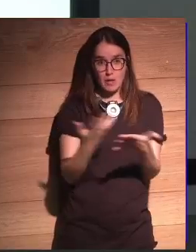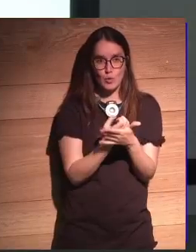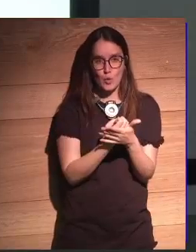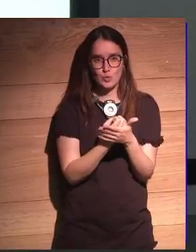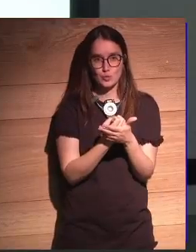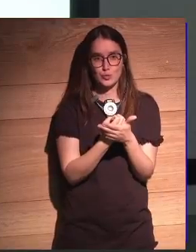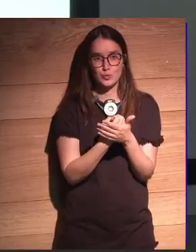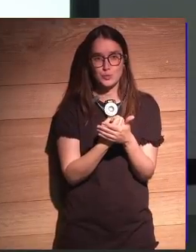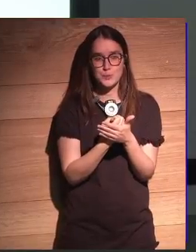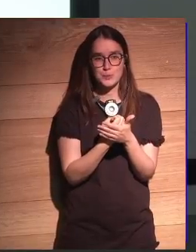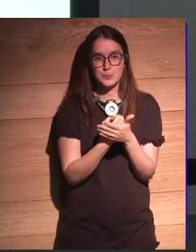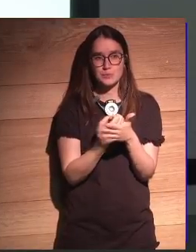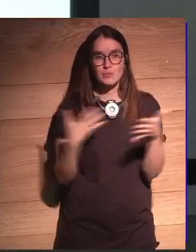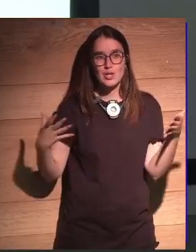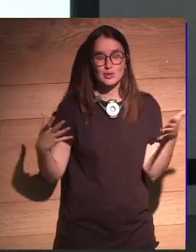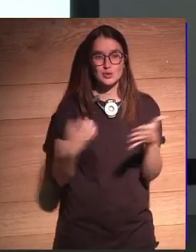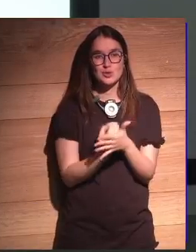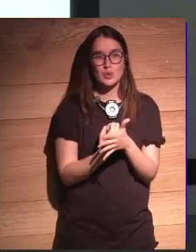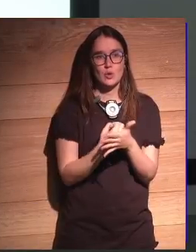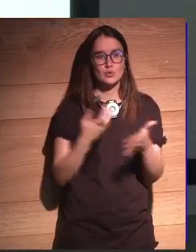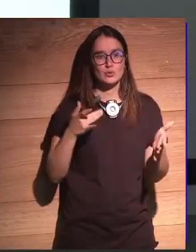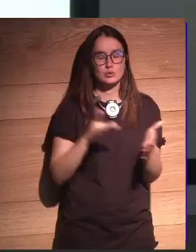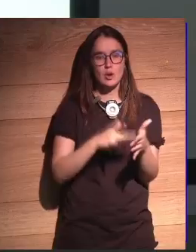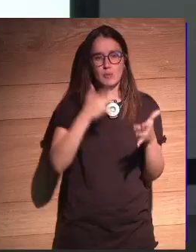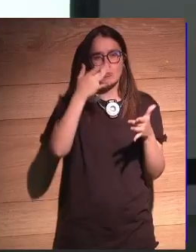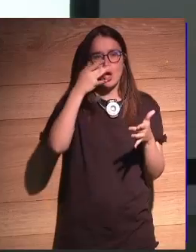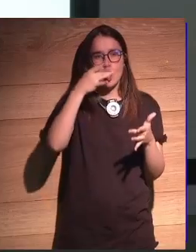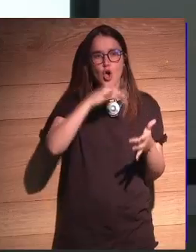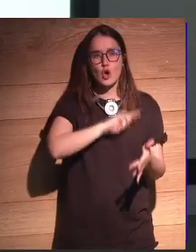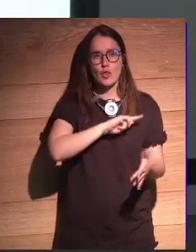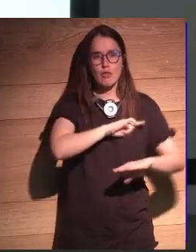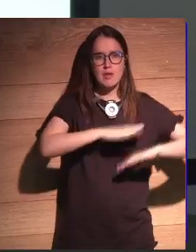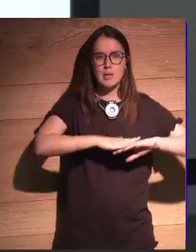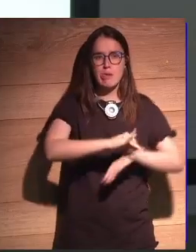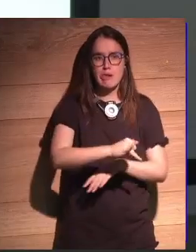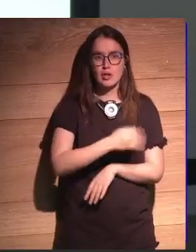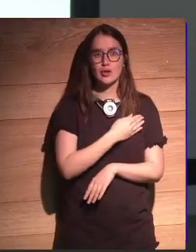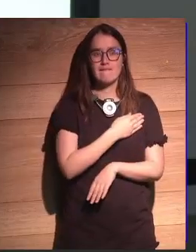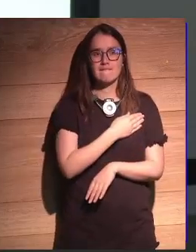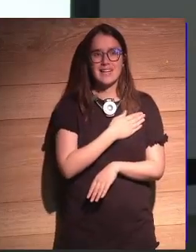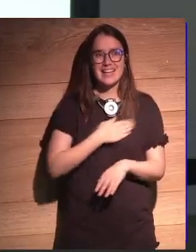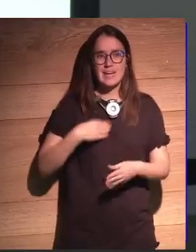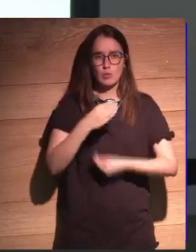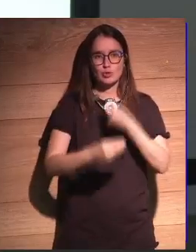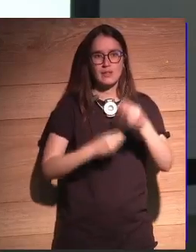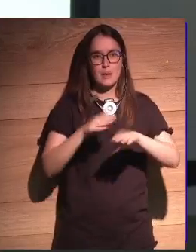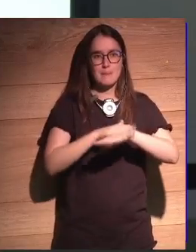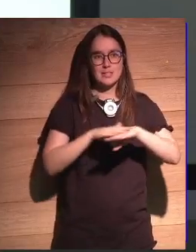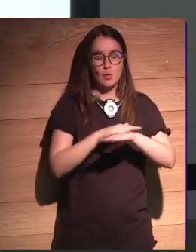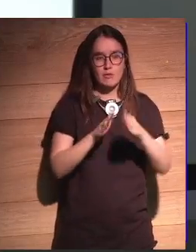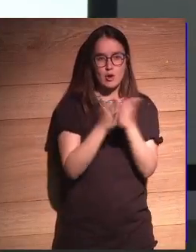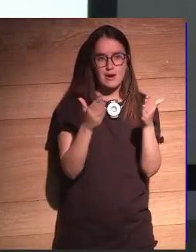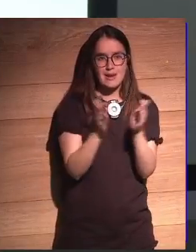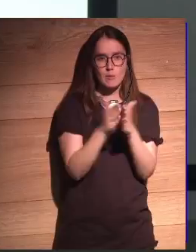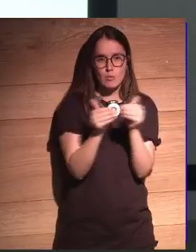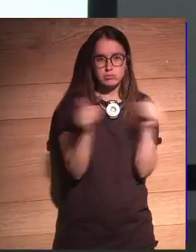about. And what we're trying to do on the basic level when we were writing this book is try to find a